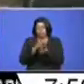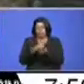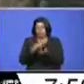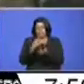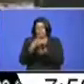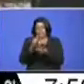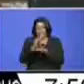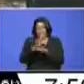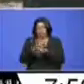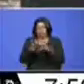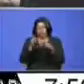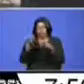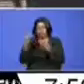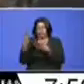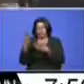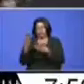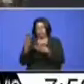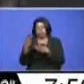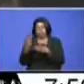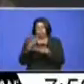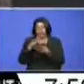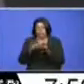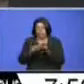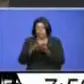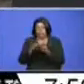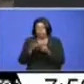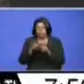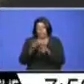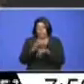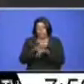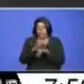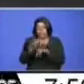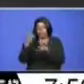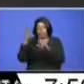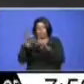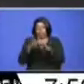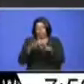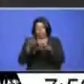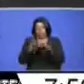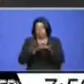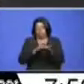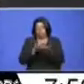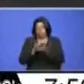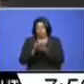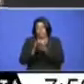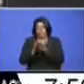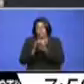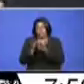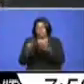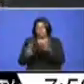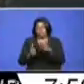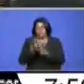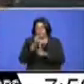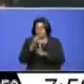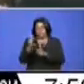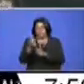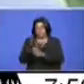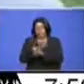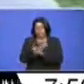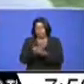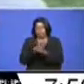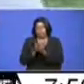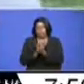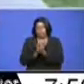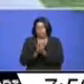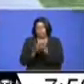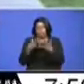from Abaco and Grand Bahama are sent to Nassau, their goal is to give them medical treatment and, most importantly, love. A